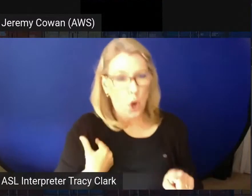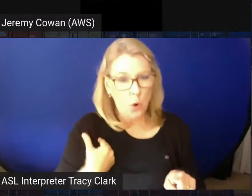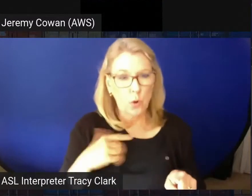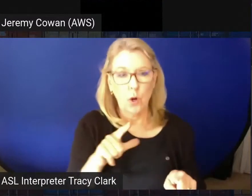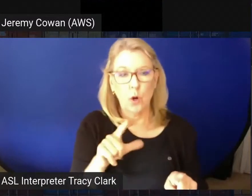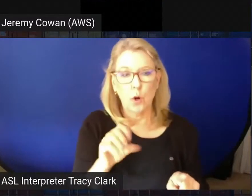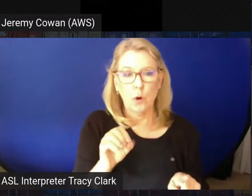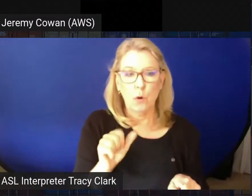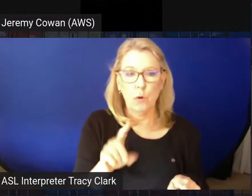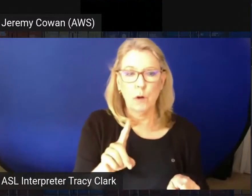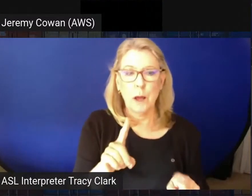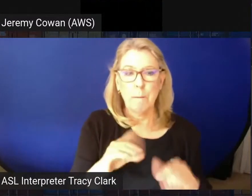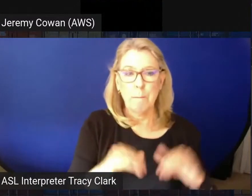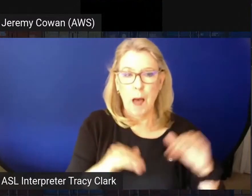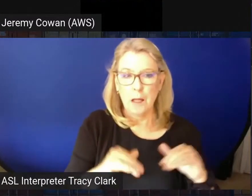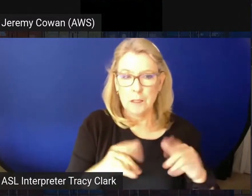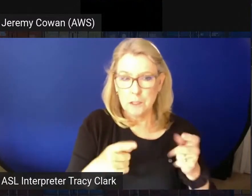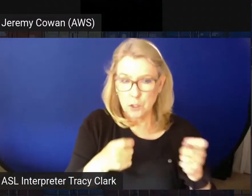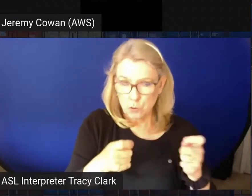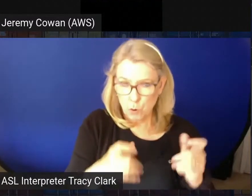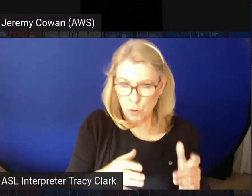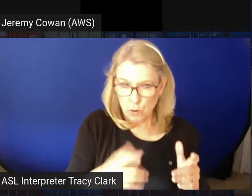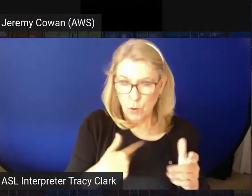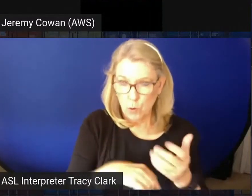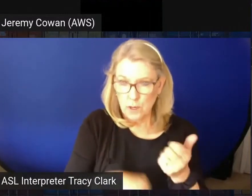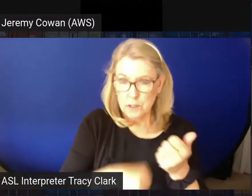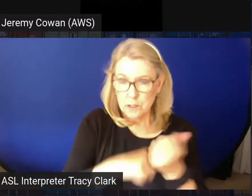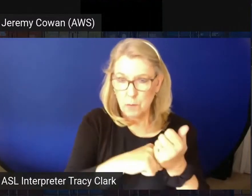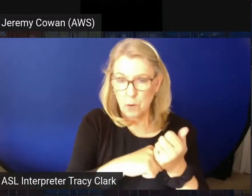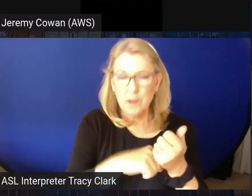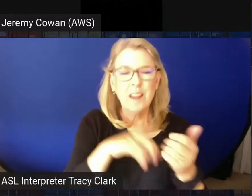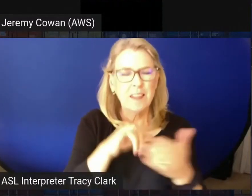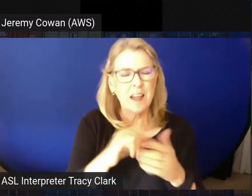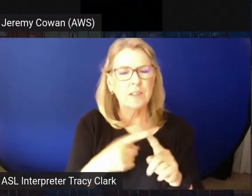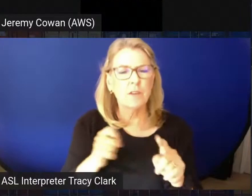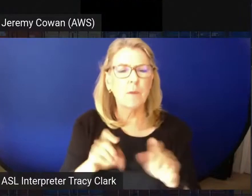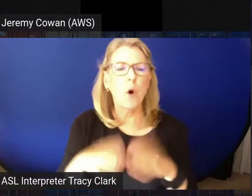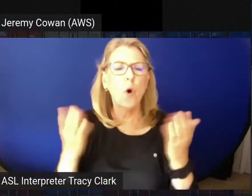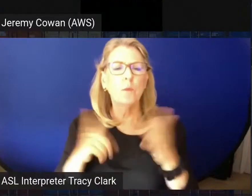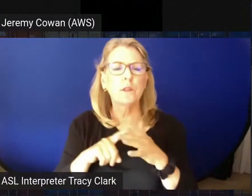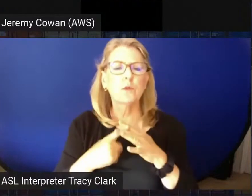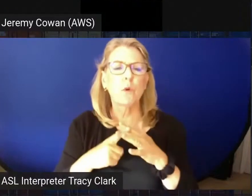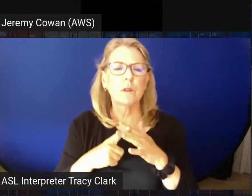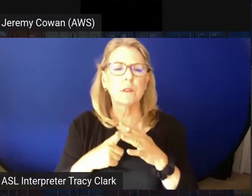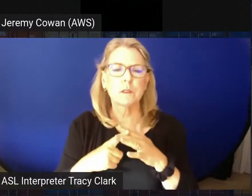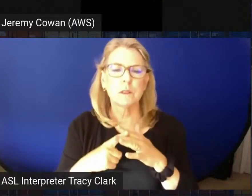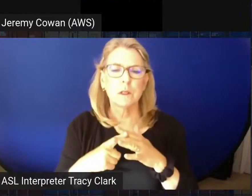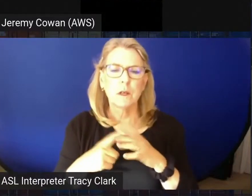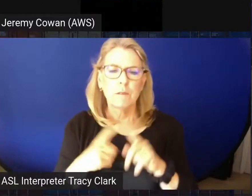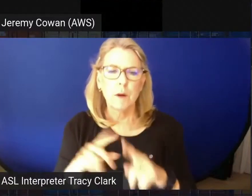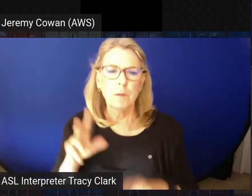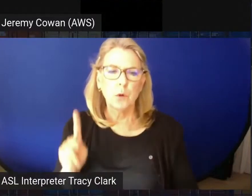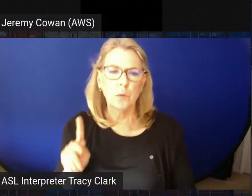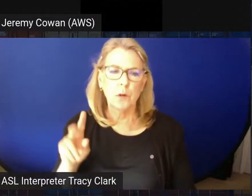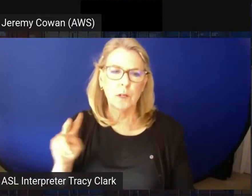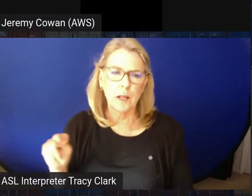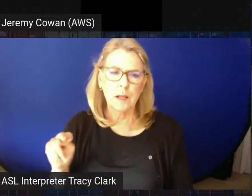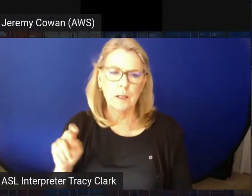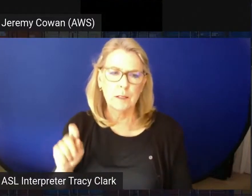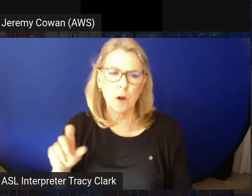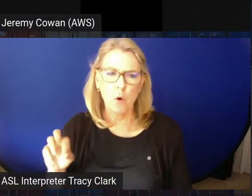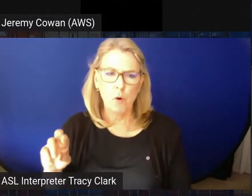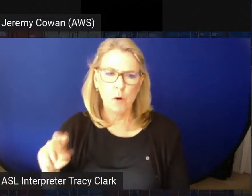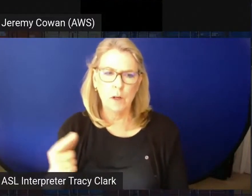we support, it's open source. It's on GitHub under the Kubernetes org that we maintain and help keep